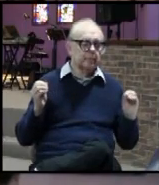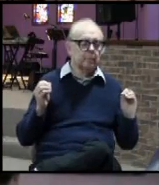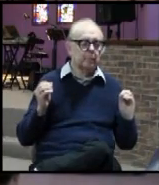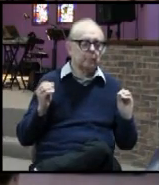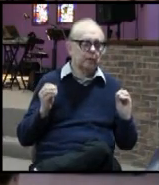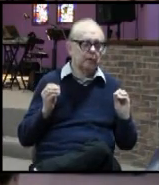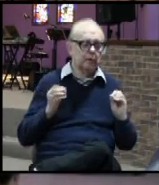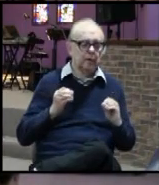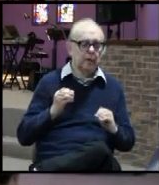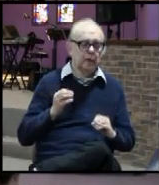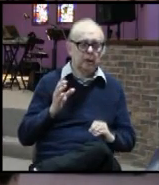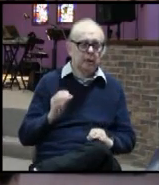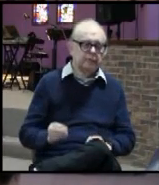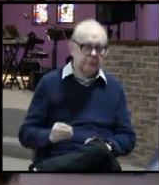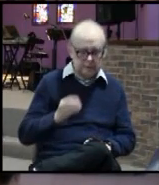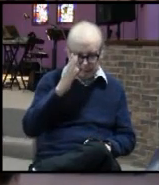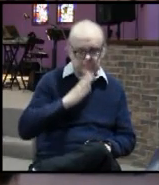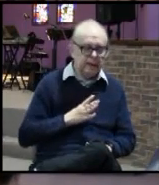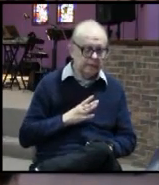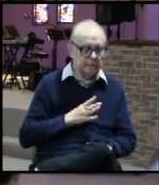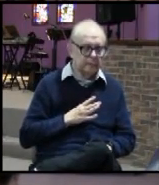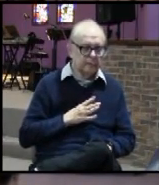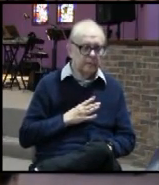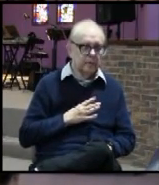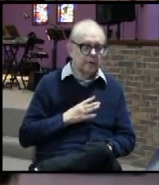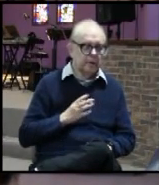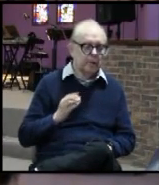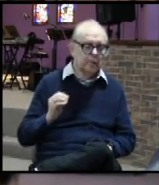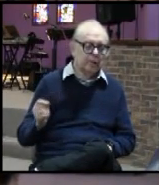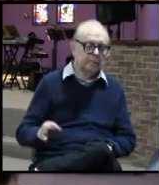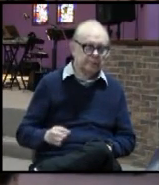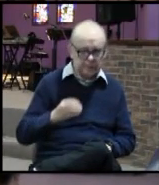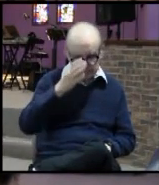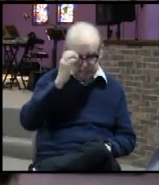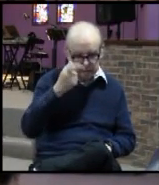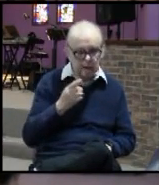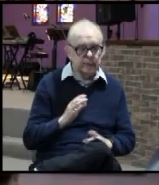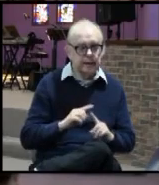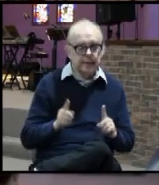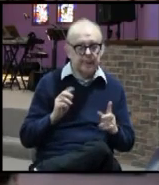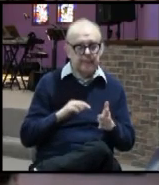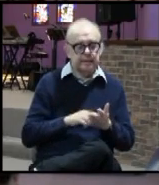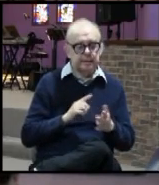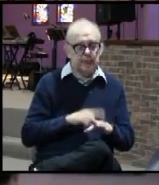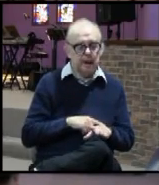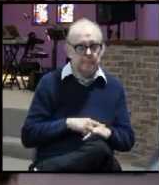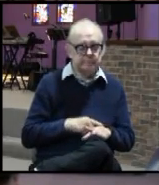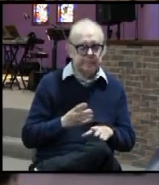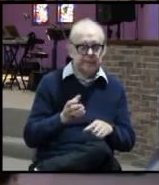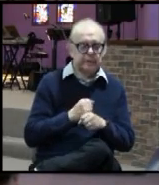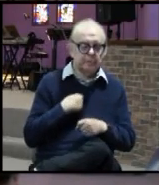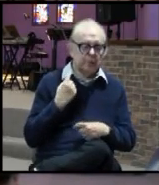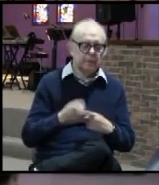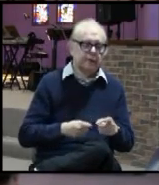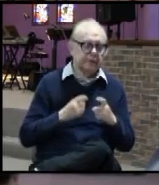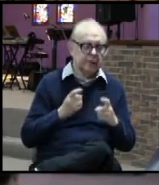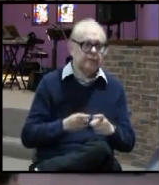man and 100% God. Now he's 100% man. And at that point, when he's taking your sins and my sins,